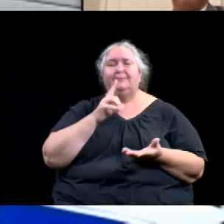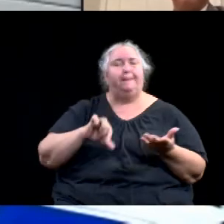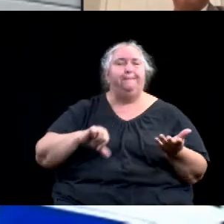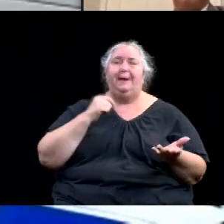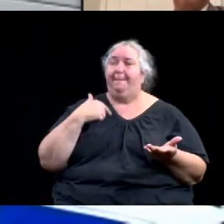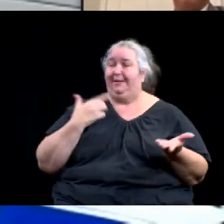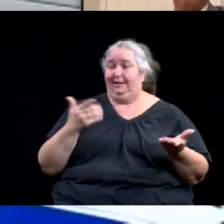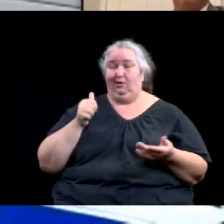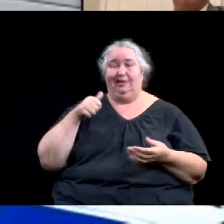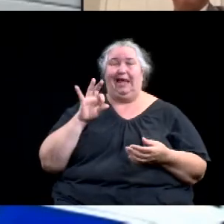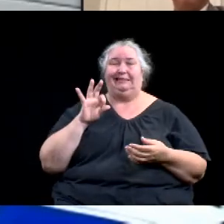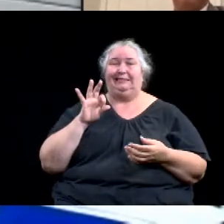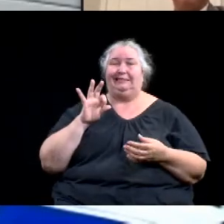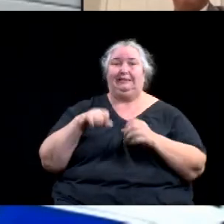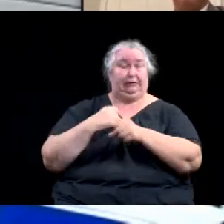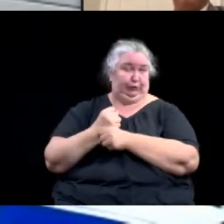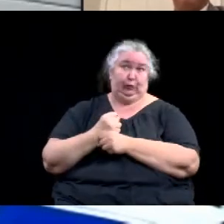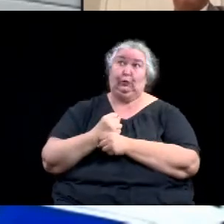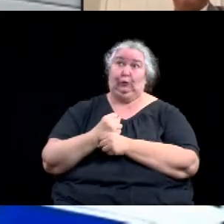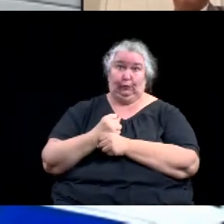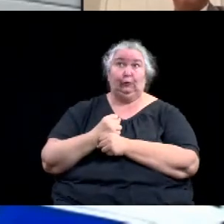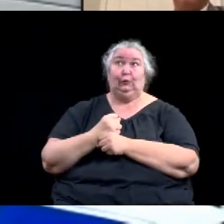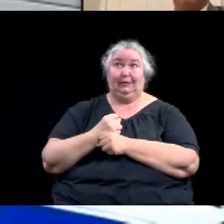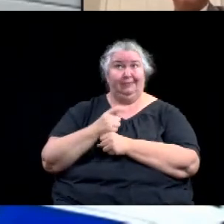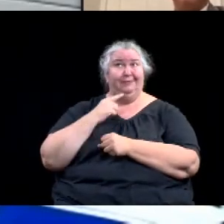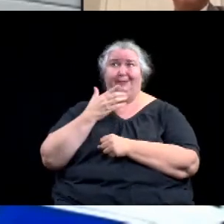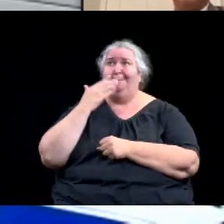thank you very much for everything y'all are continuing to do.